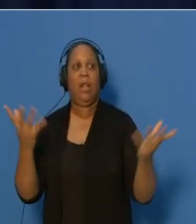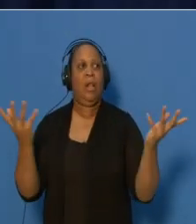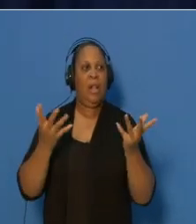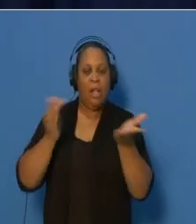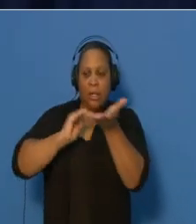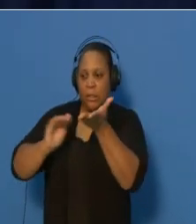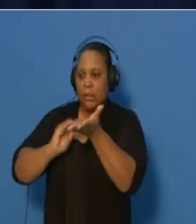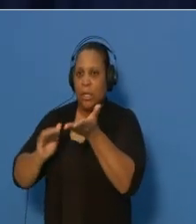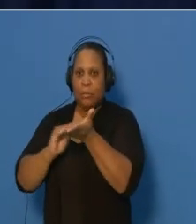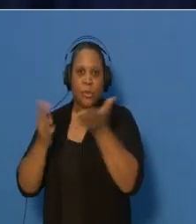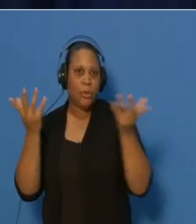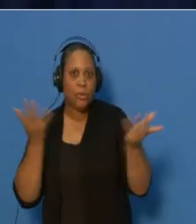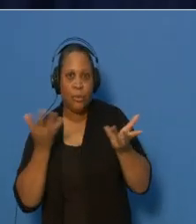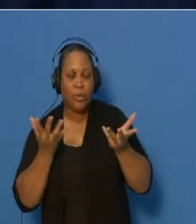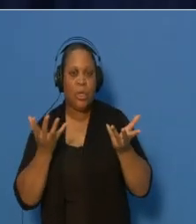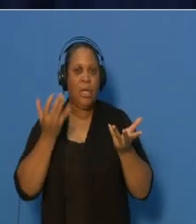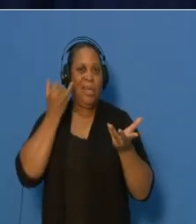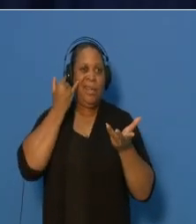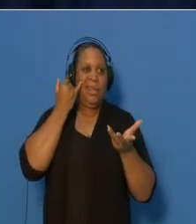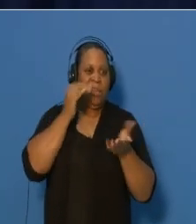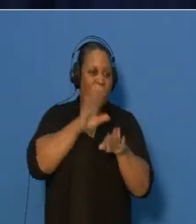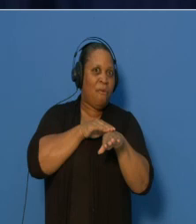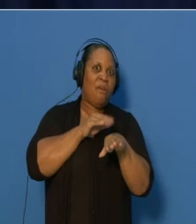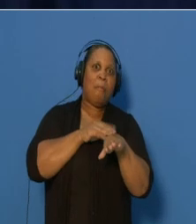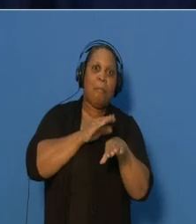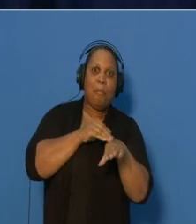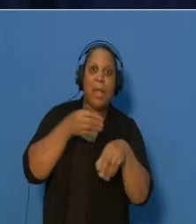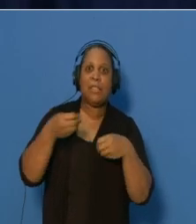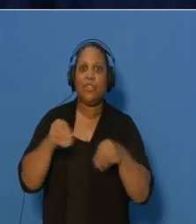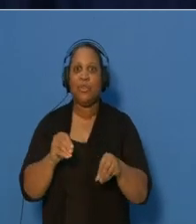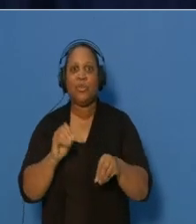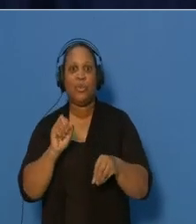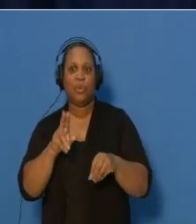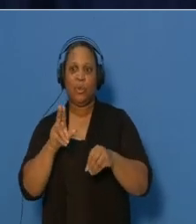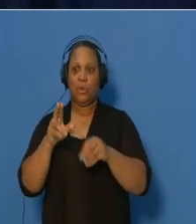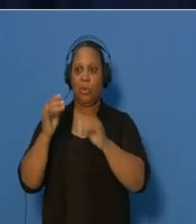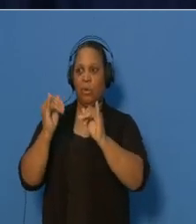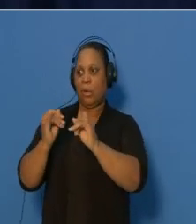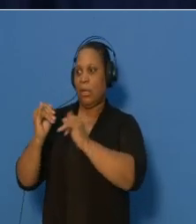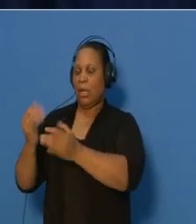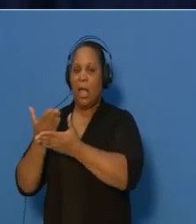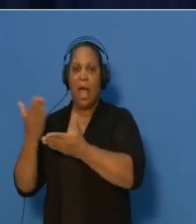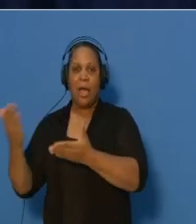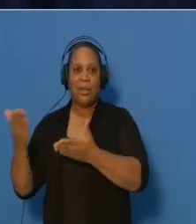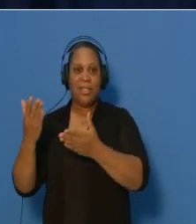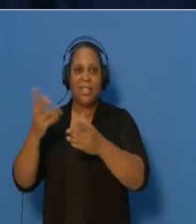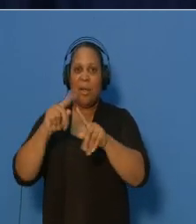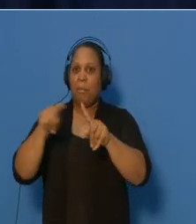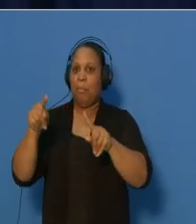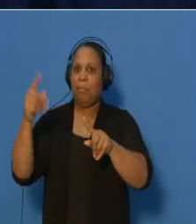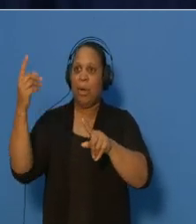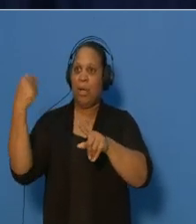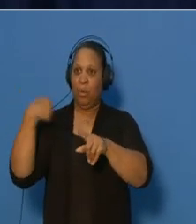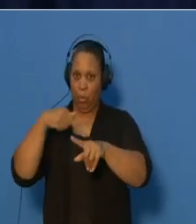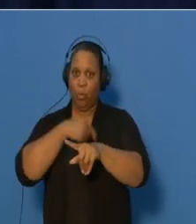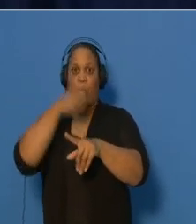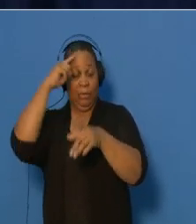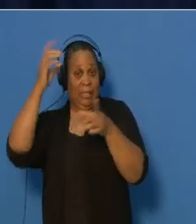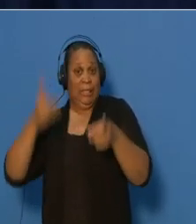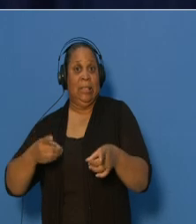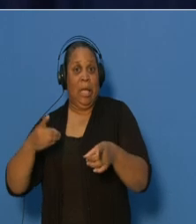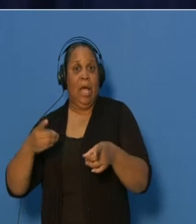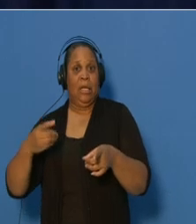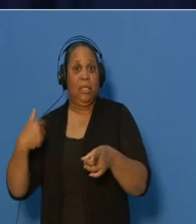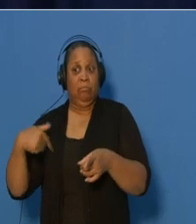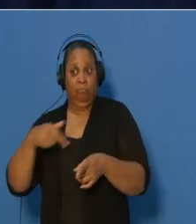of which have been asked for, whether it be from pet stores to other particular items. And the position of the government of Bermuda and the cabinet of Bermuda is that